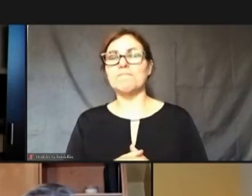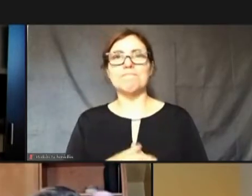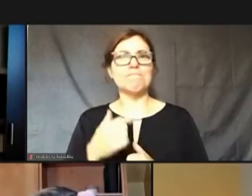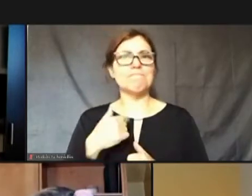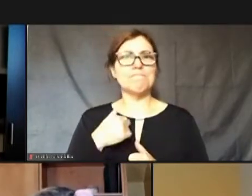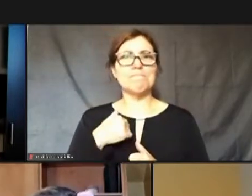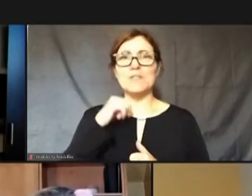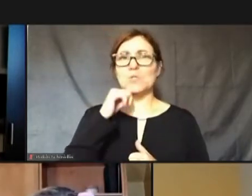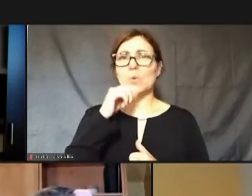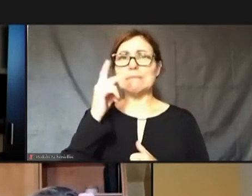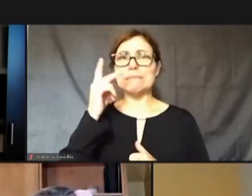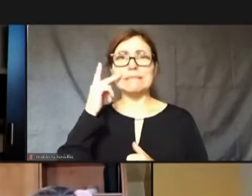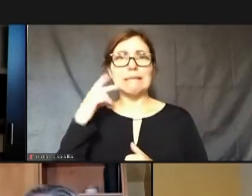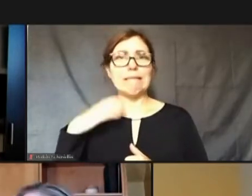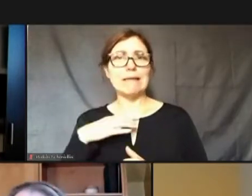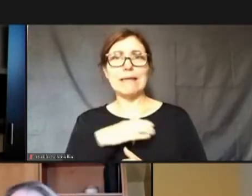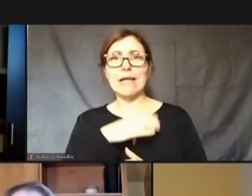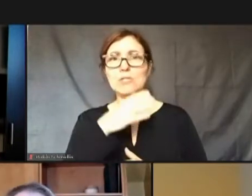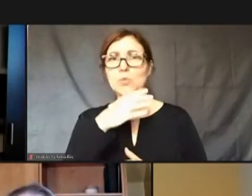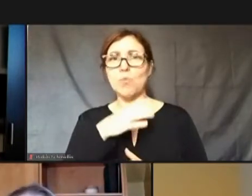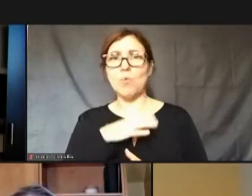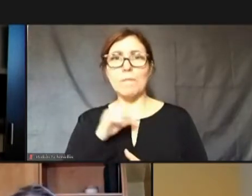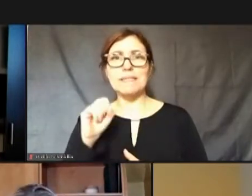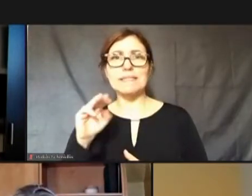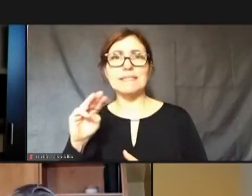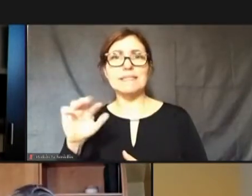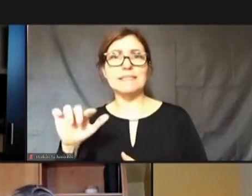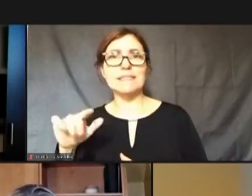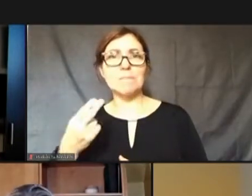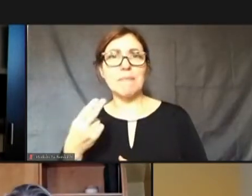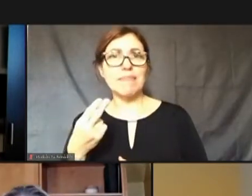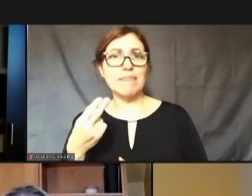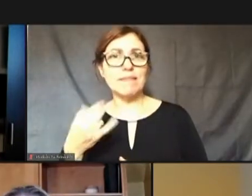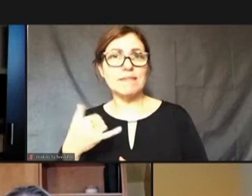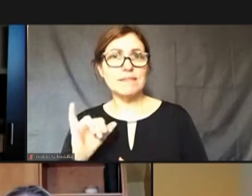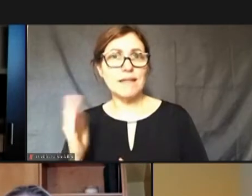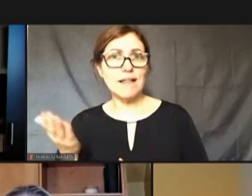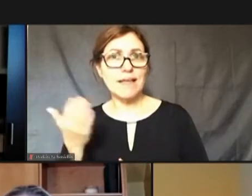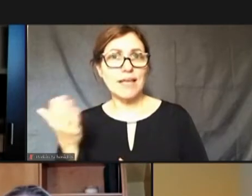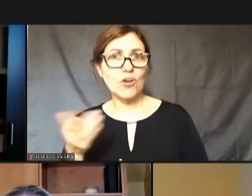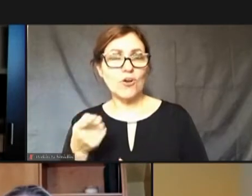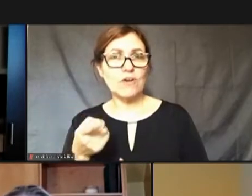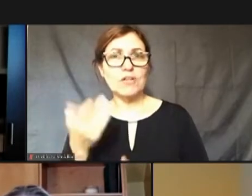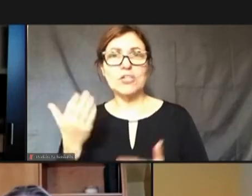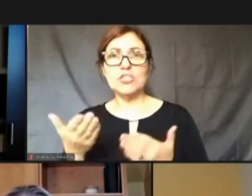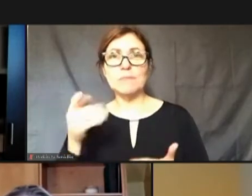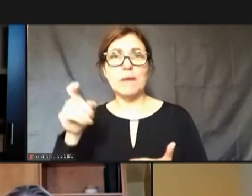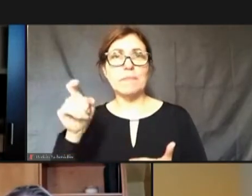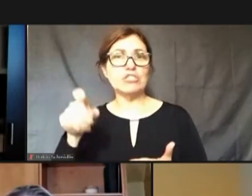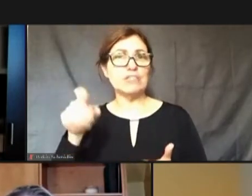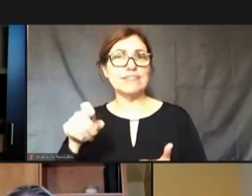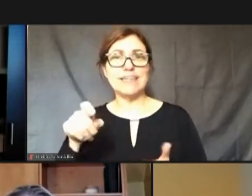see Councilwoman Smith still with us. So she must have had to step away.